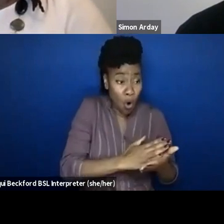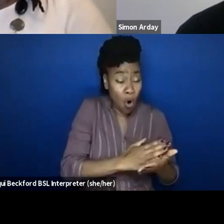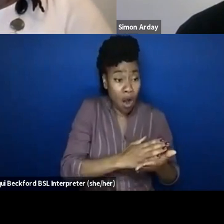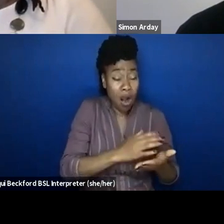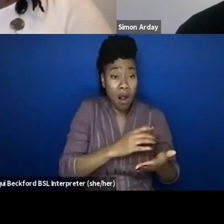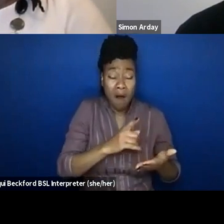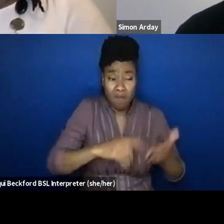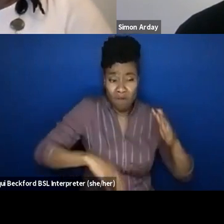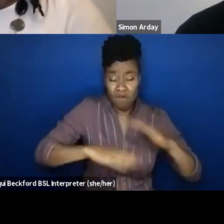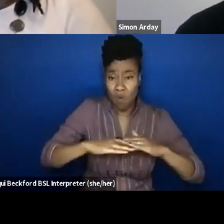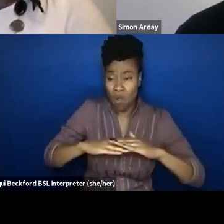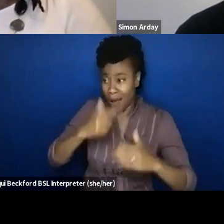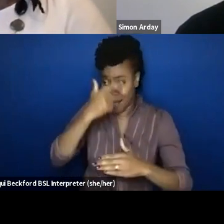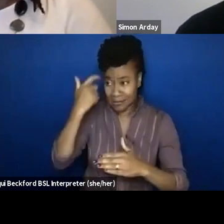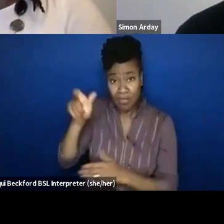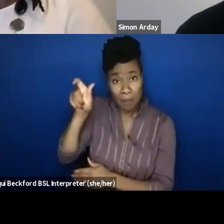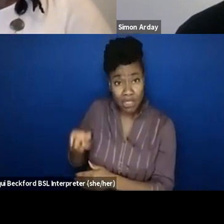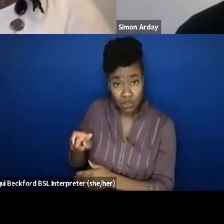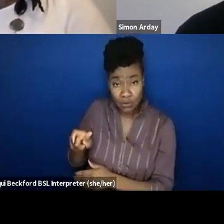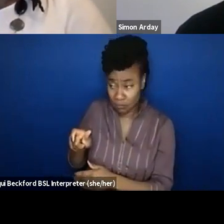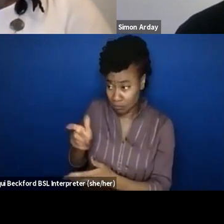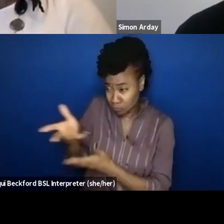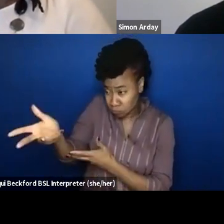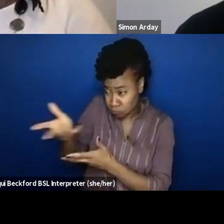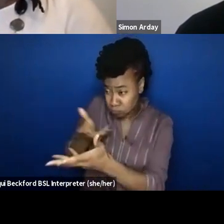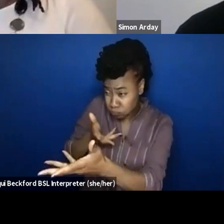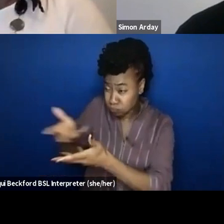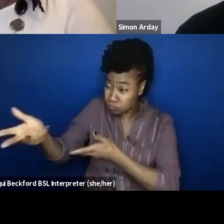person that they're speaking about. And I think that